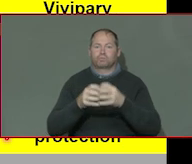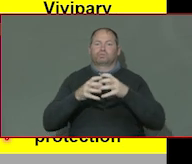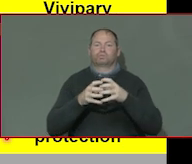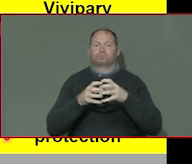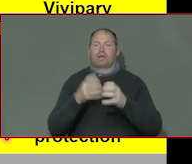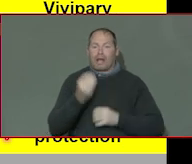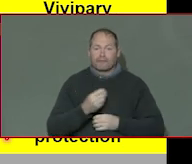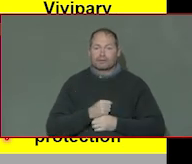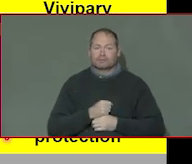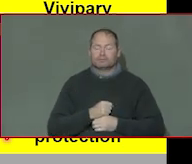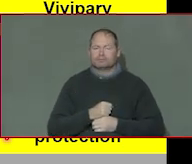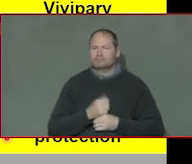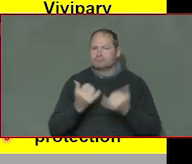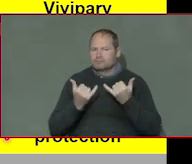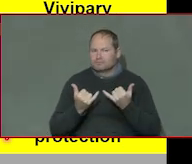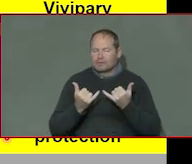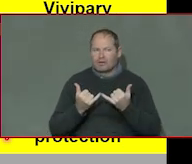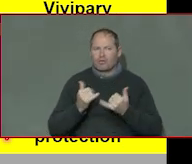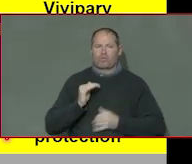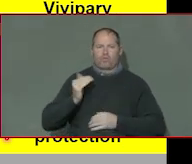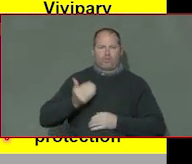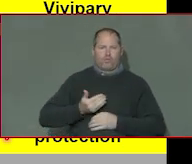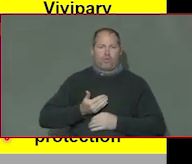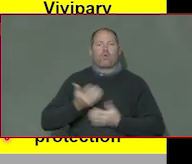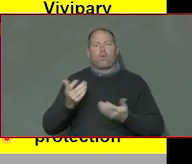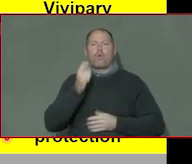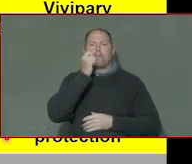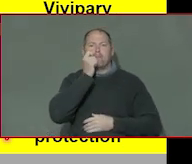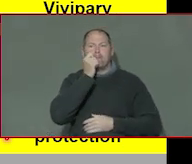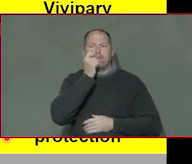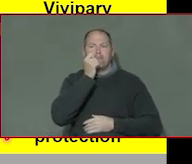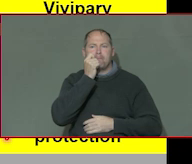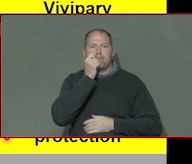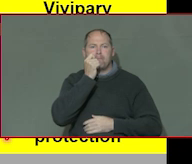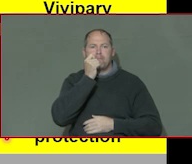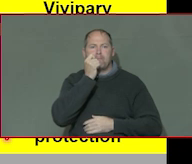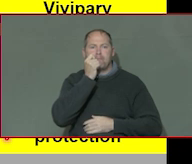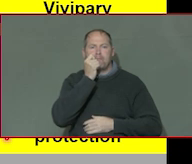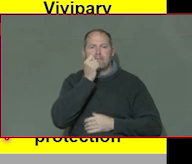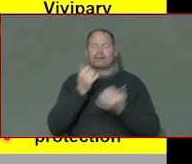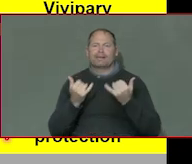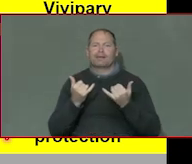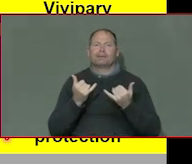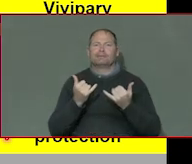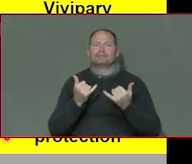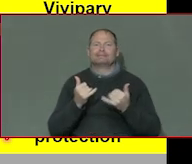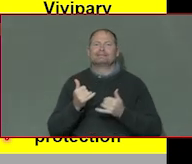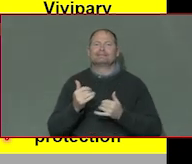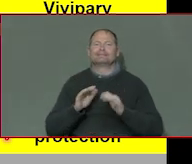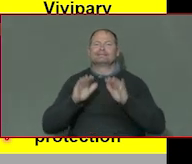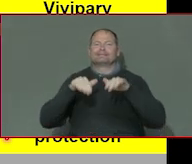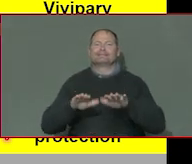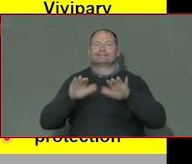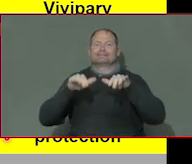know, are the female or the male, be careful for the seahorse, they like that one, eh?